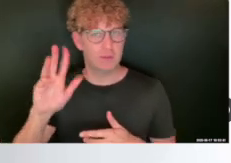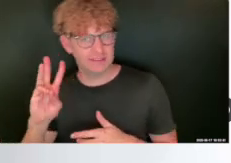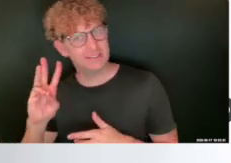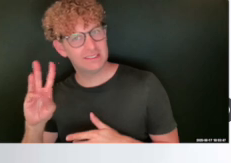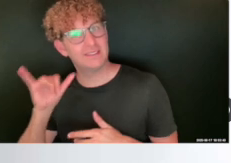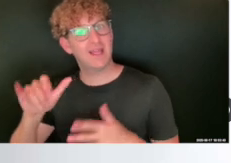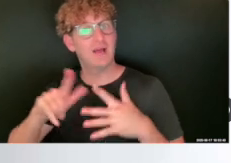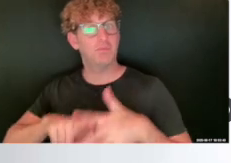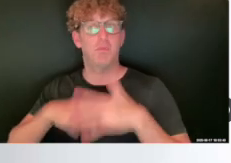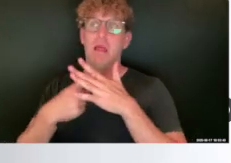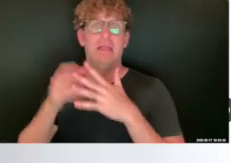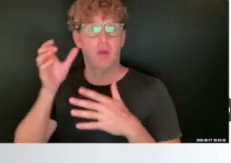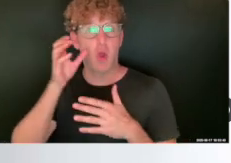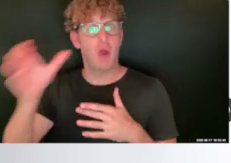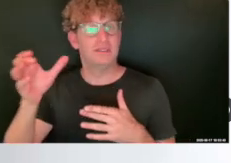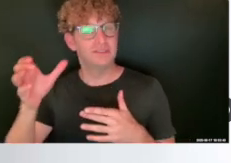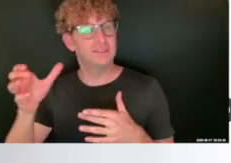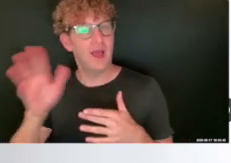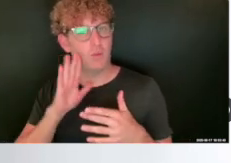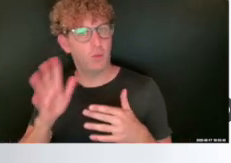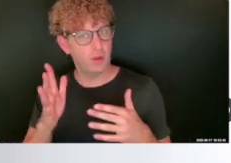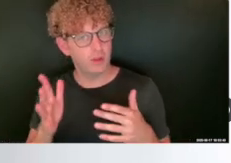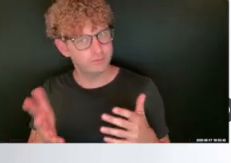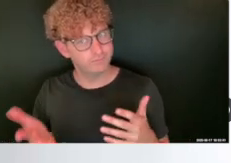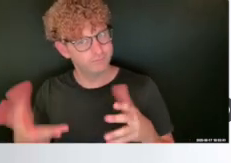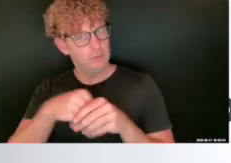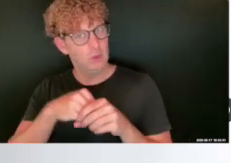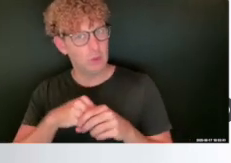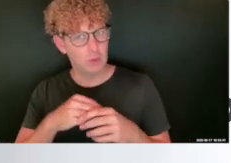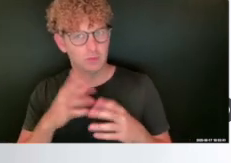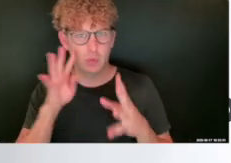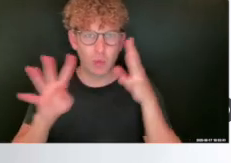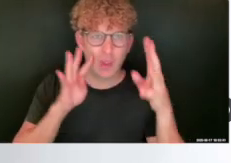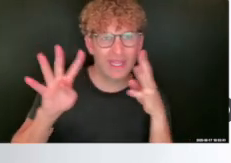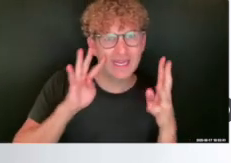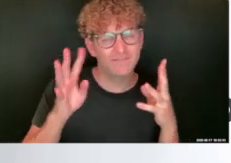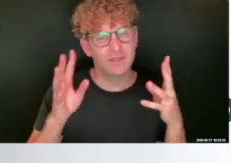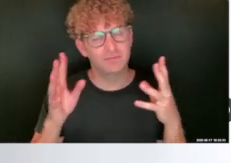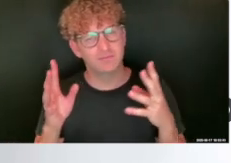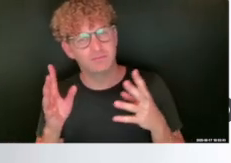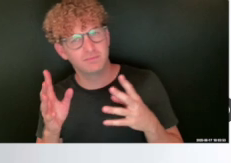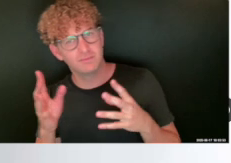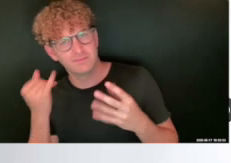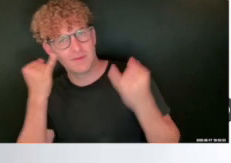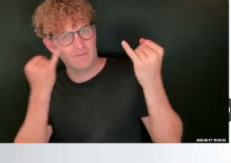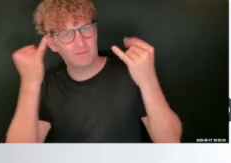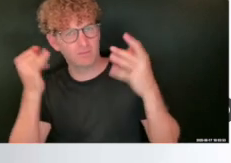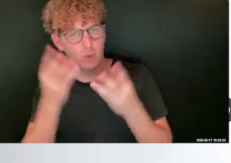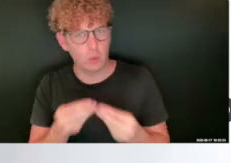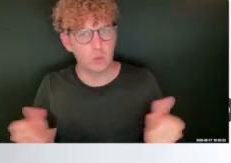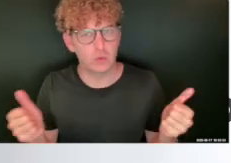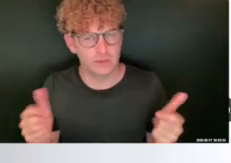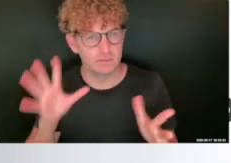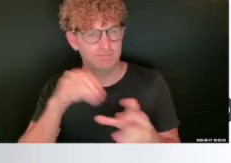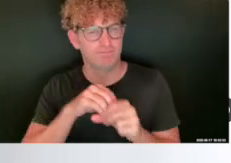policies. We would also be careful to not create a program that would inflate the prices. In addition, insurance